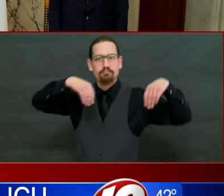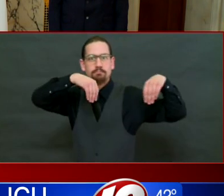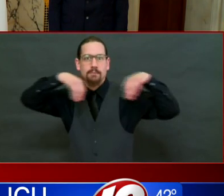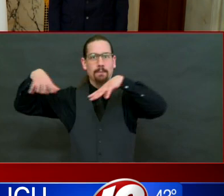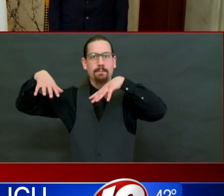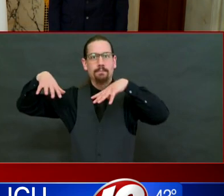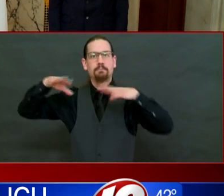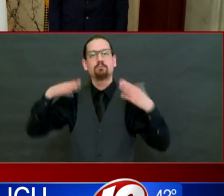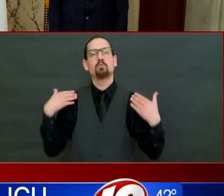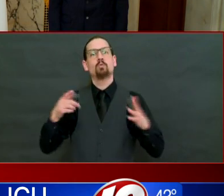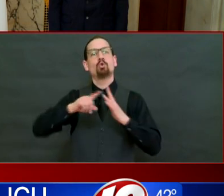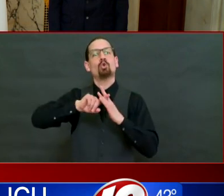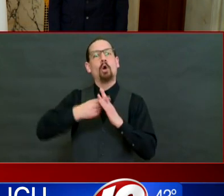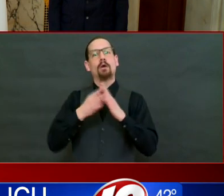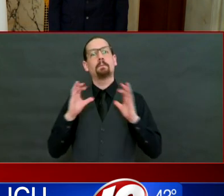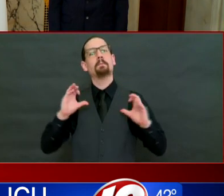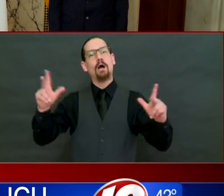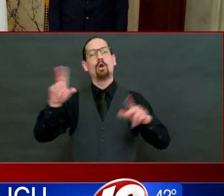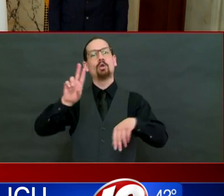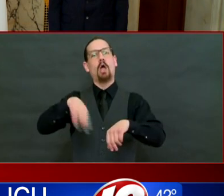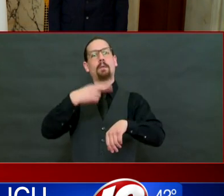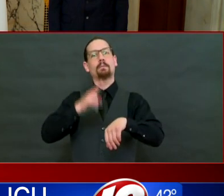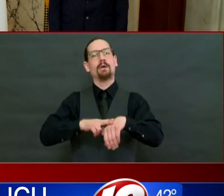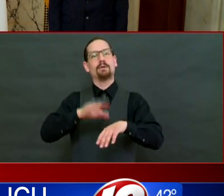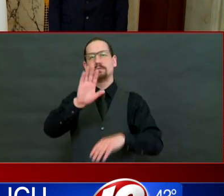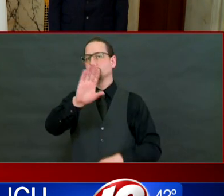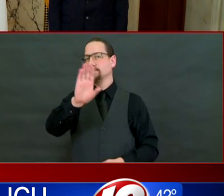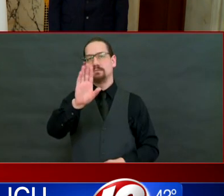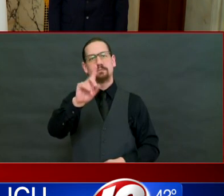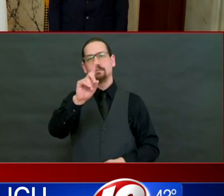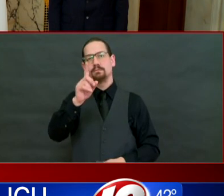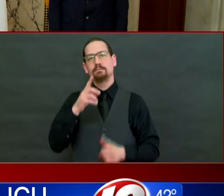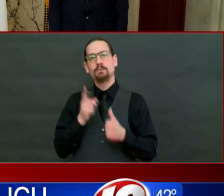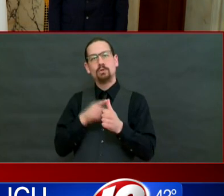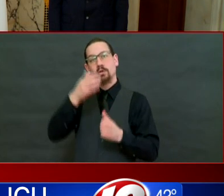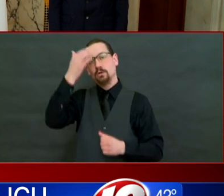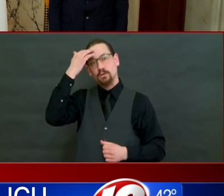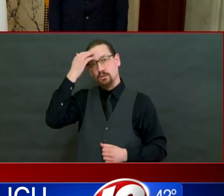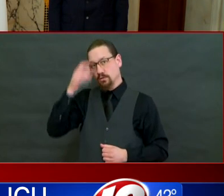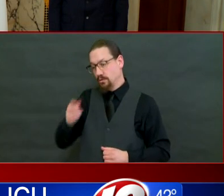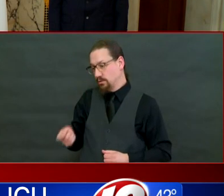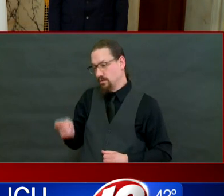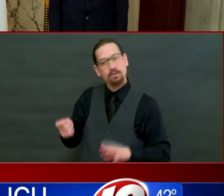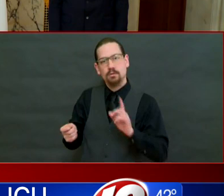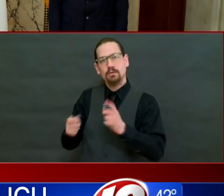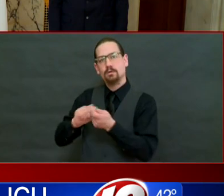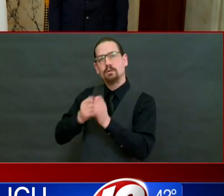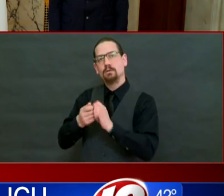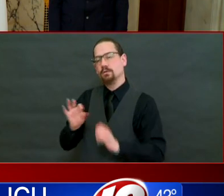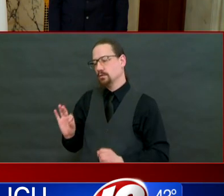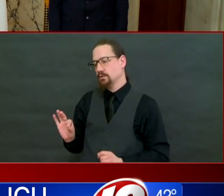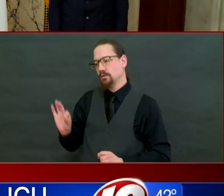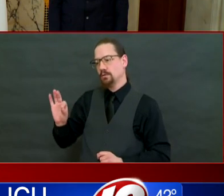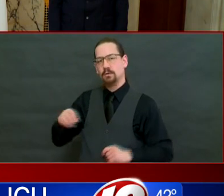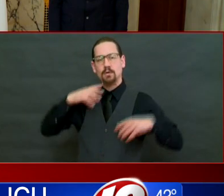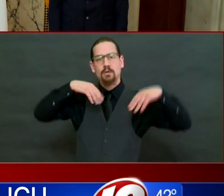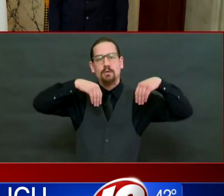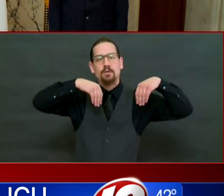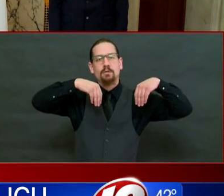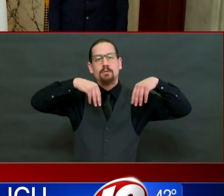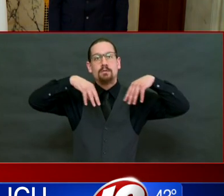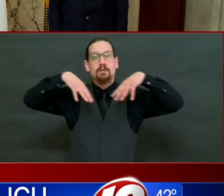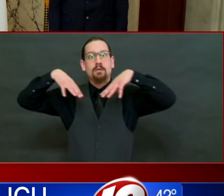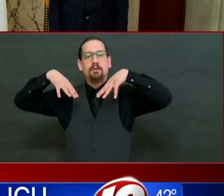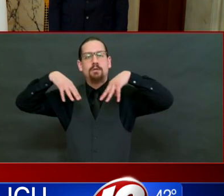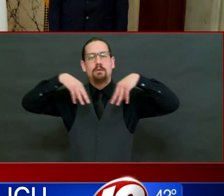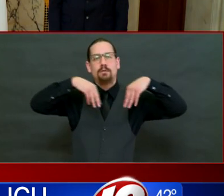more, collect the data. If it looks like we're getting into trouble, I'll pull us back. We're going to do it together,